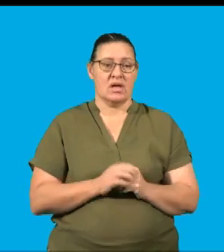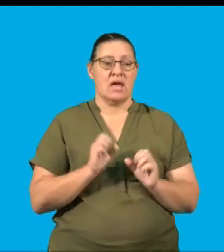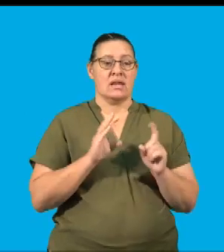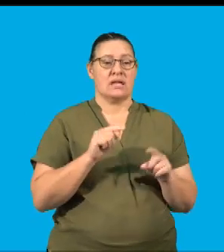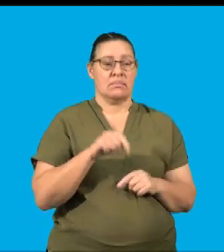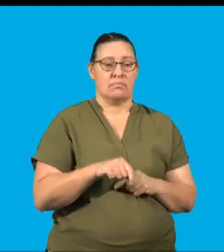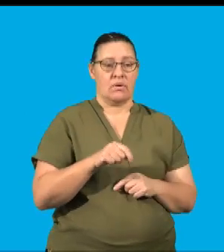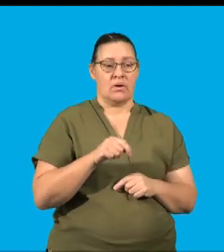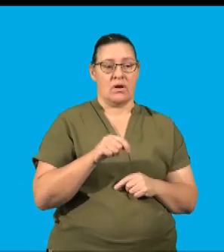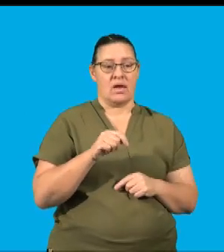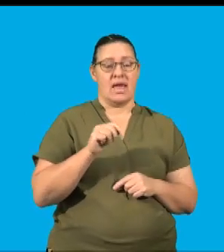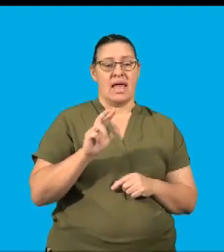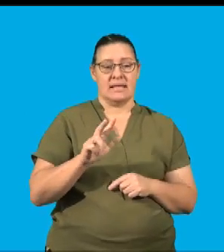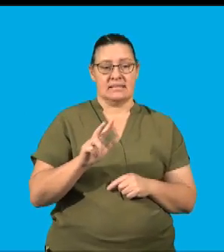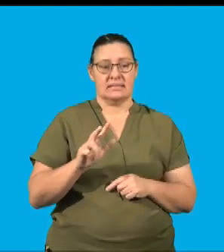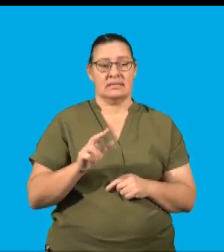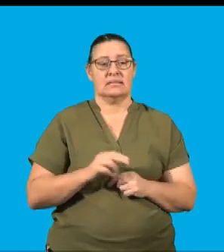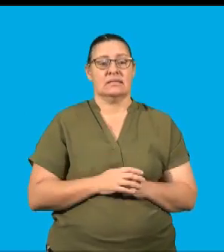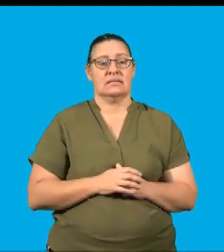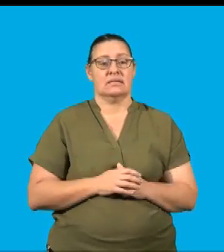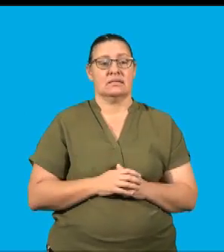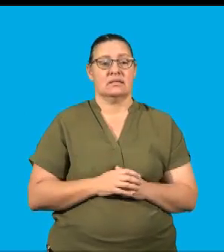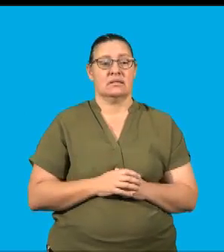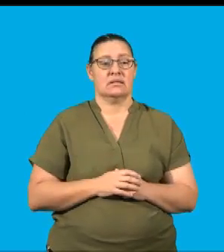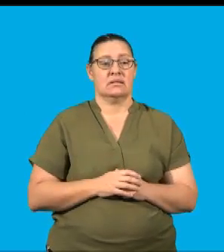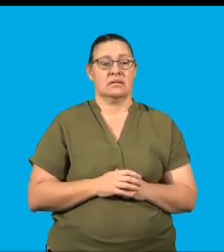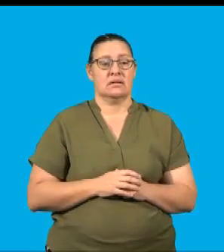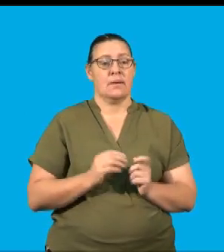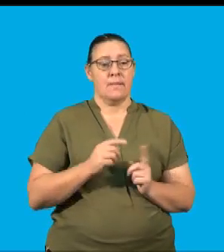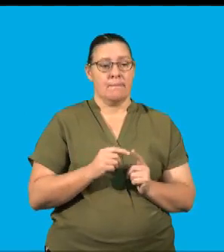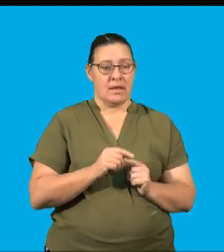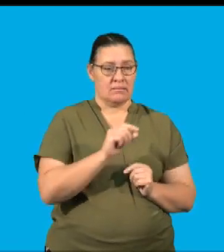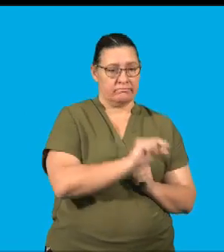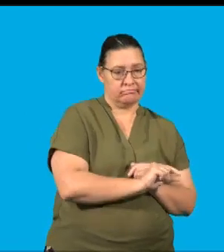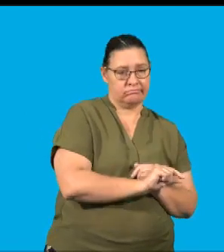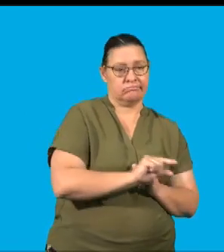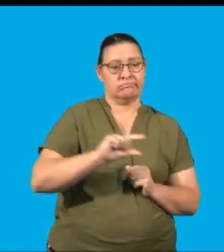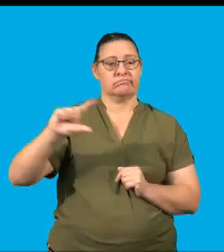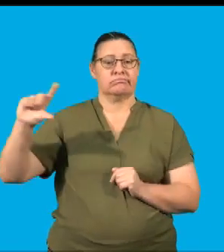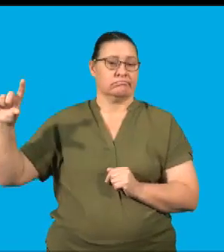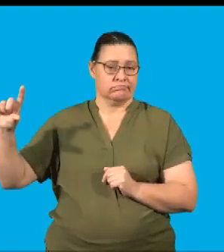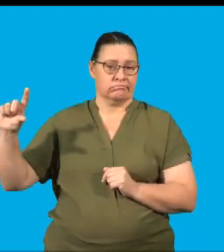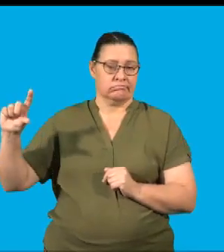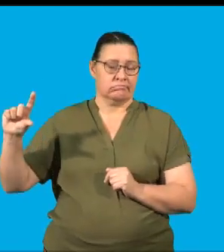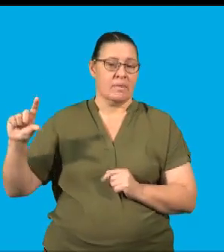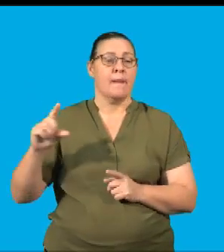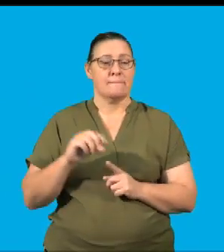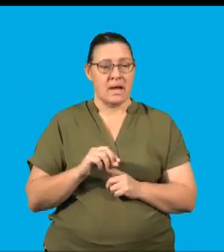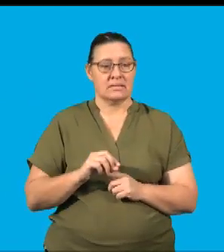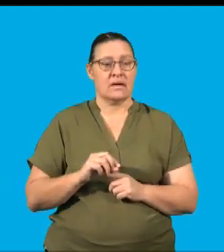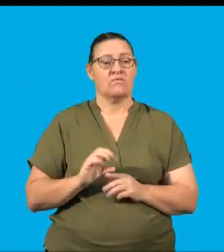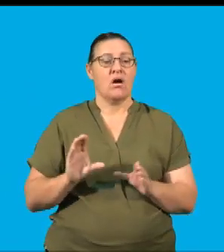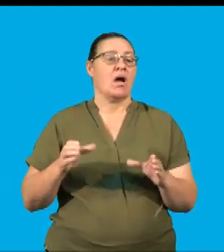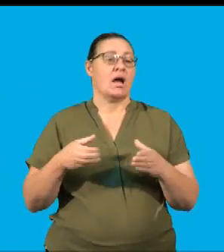at 19.8, 89.9, it means that they are actually arranged in ascending order. These are the arranged